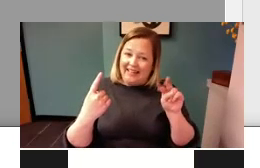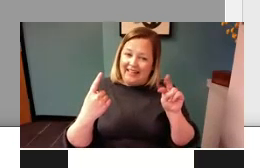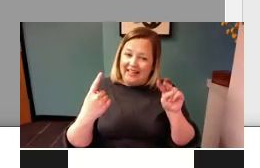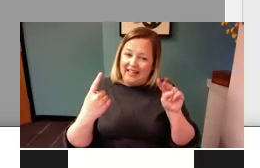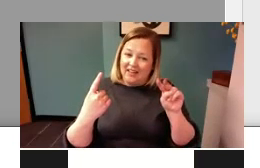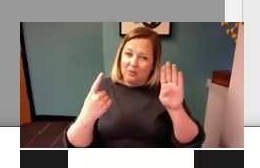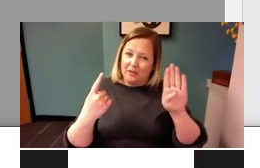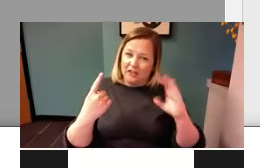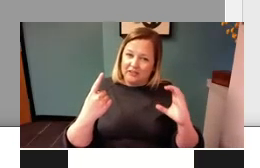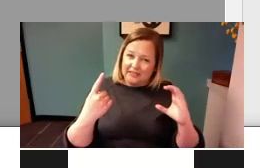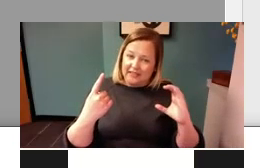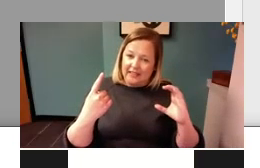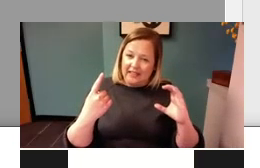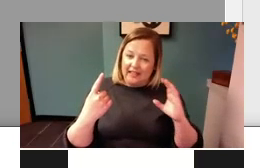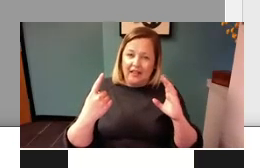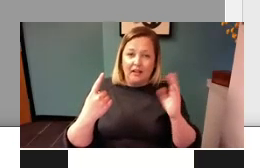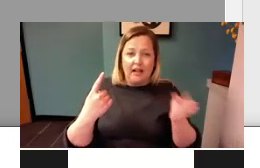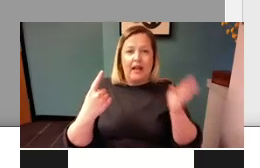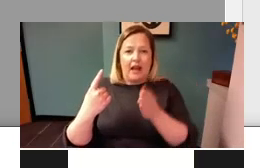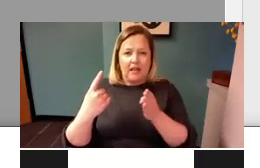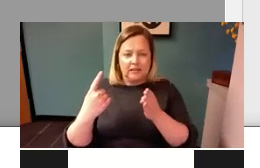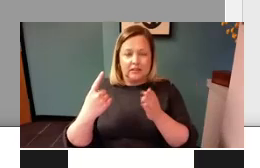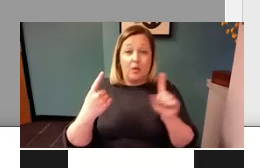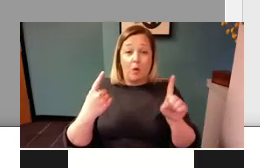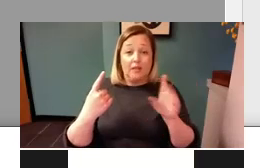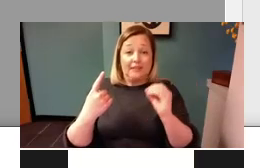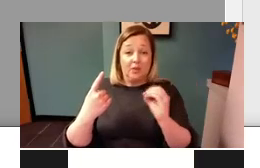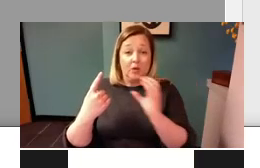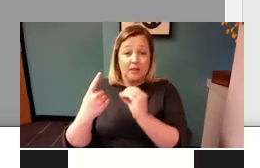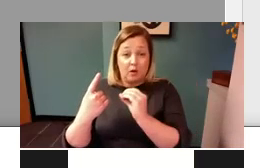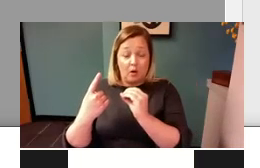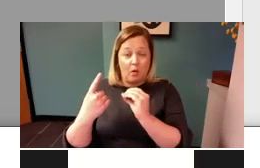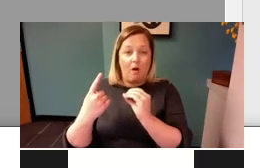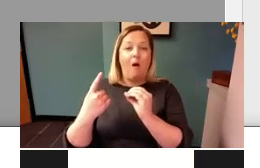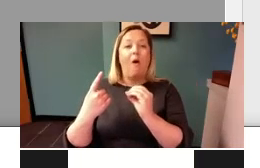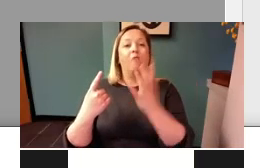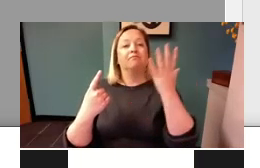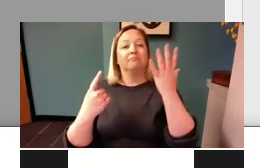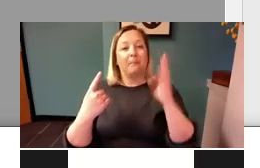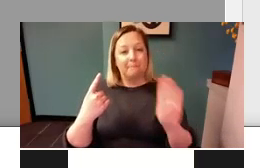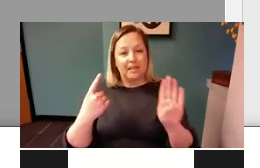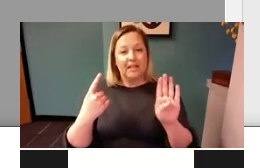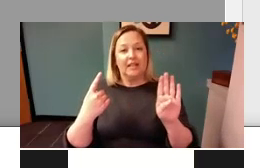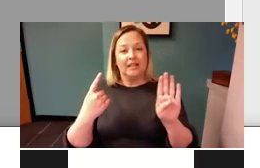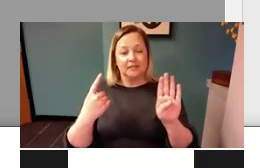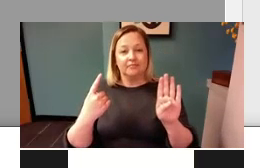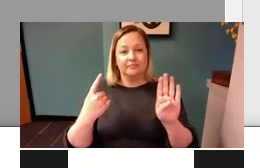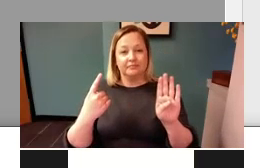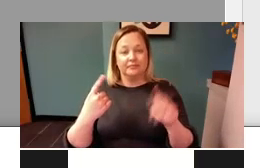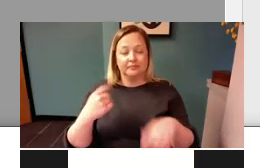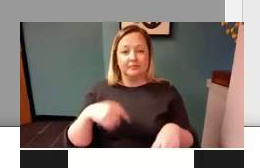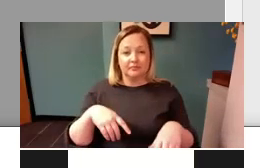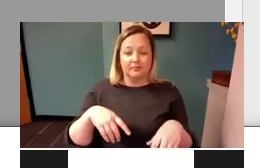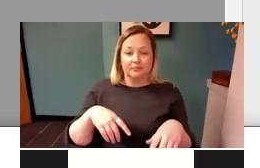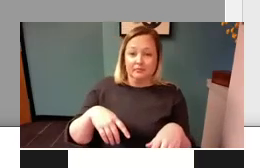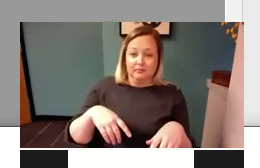look at the next one and you have 100 that ends up being B, right? Similarly, for the next one, we have 1, then